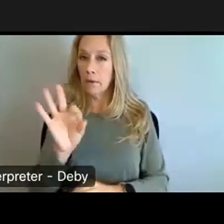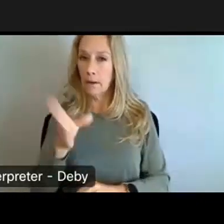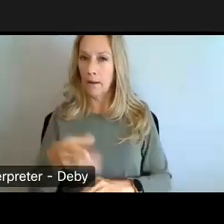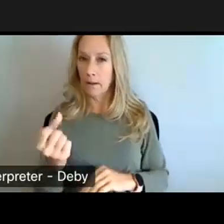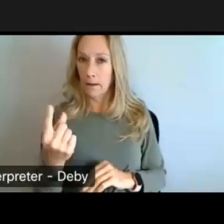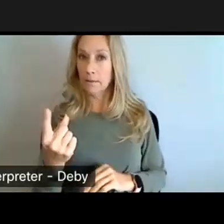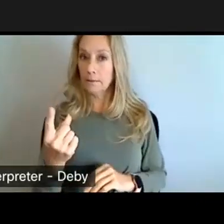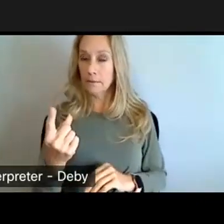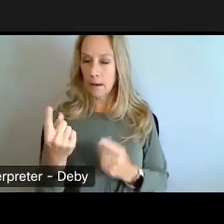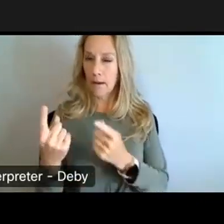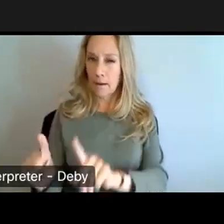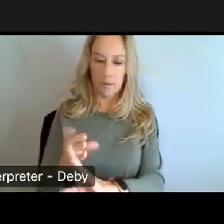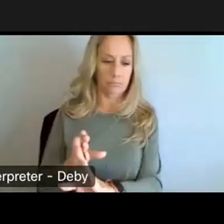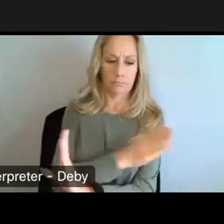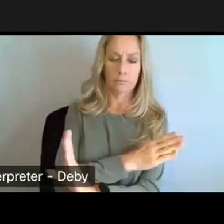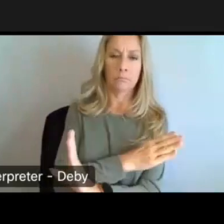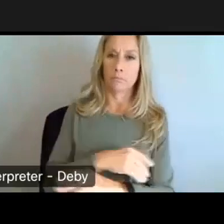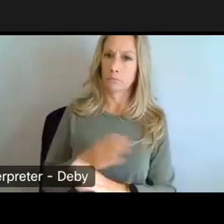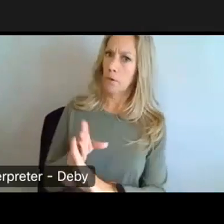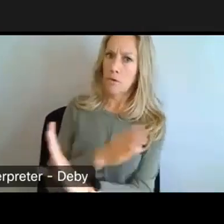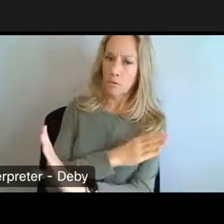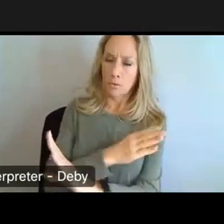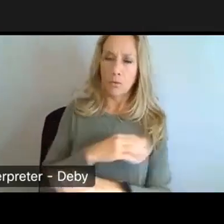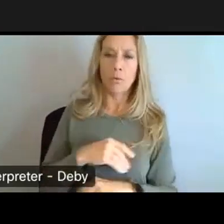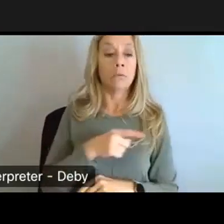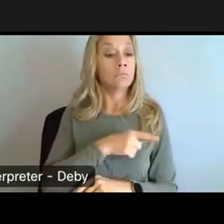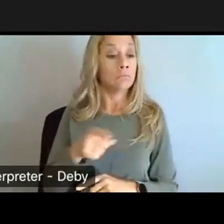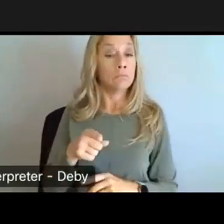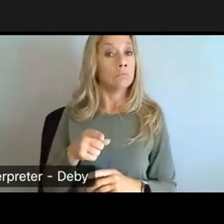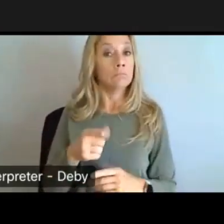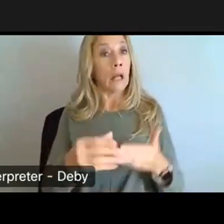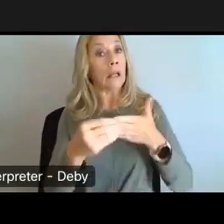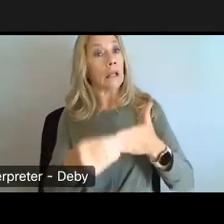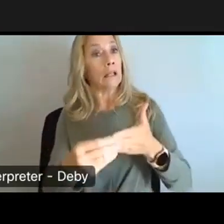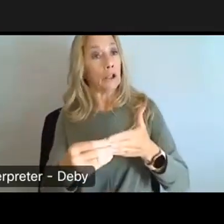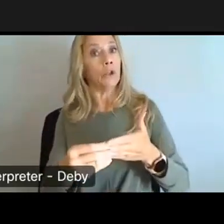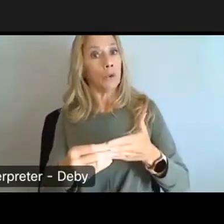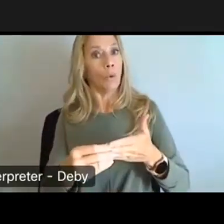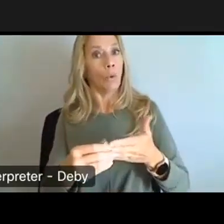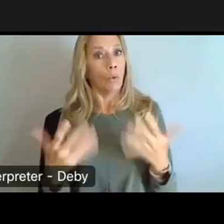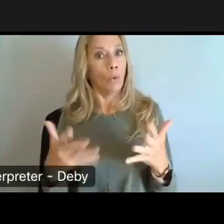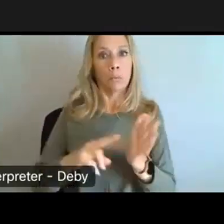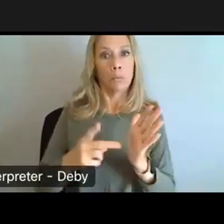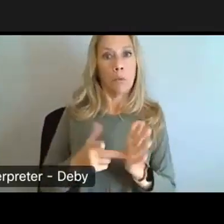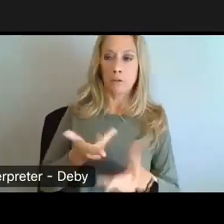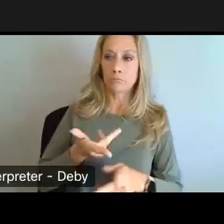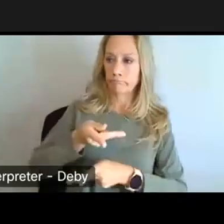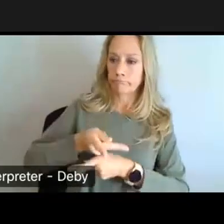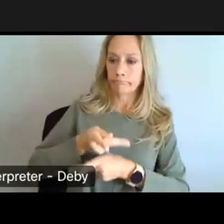So pre 9/11, the focus for leaders was really taking care of our